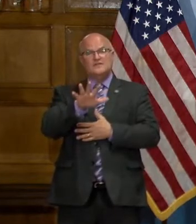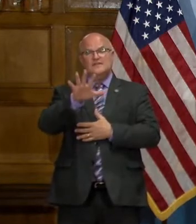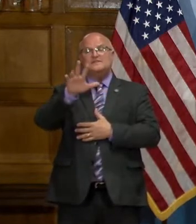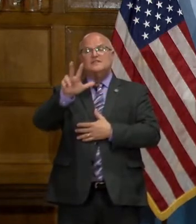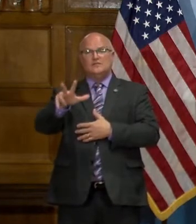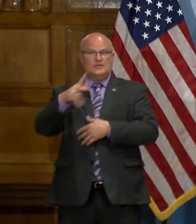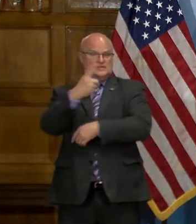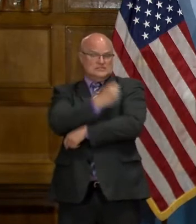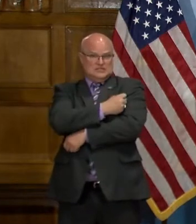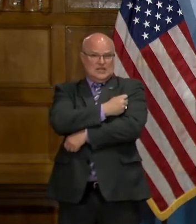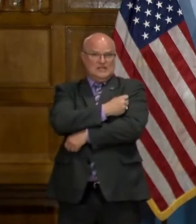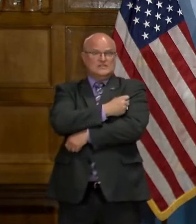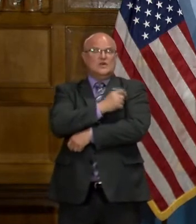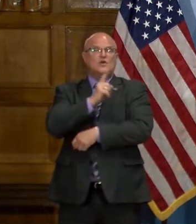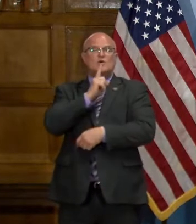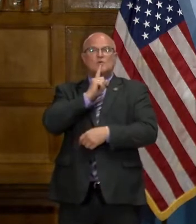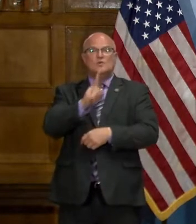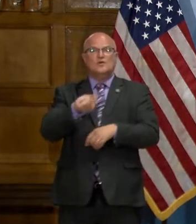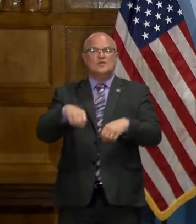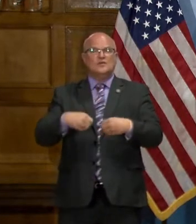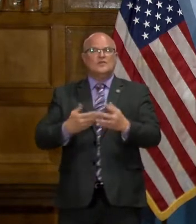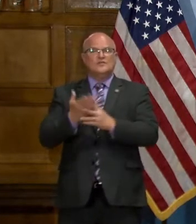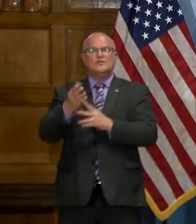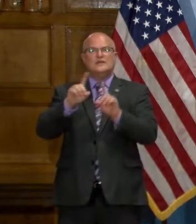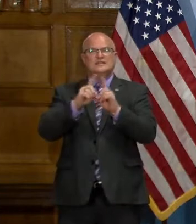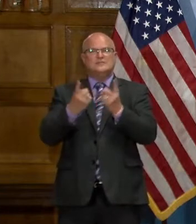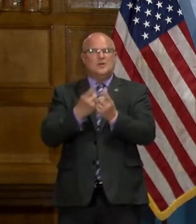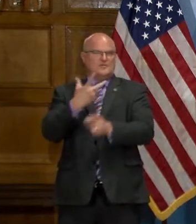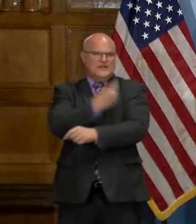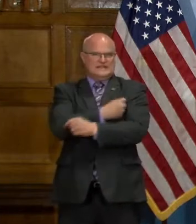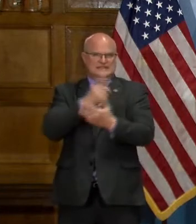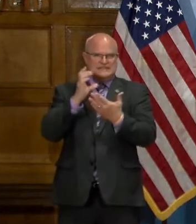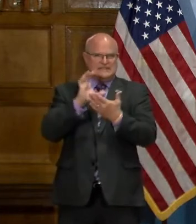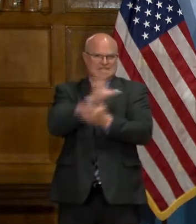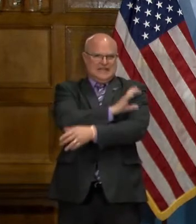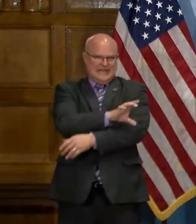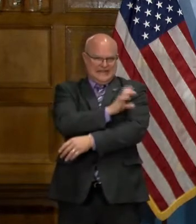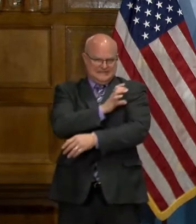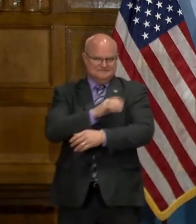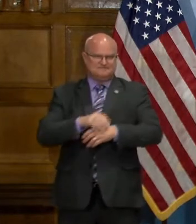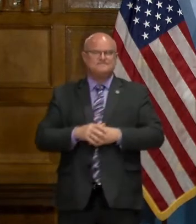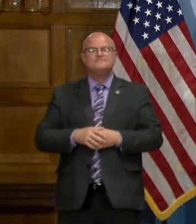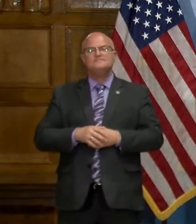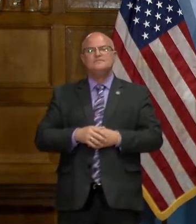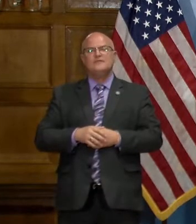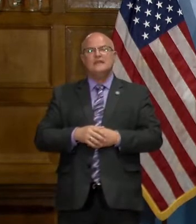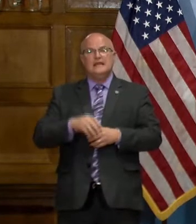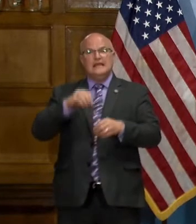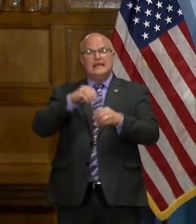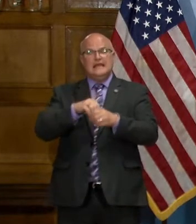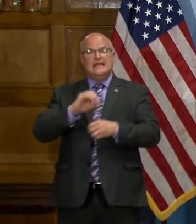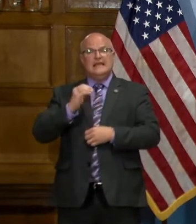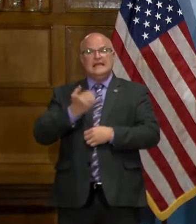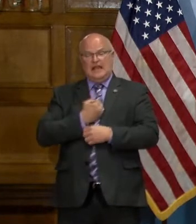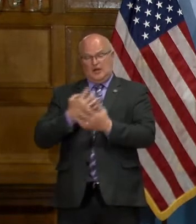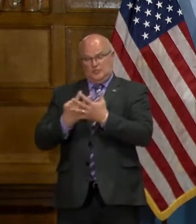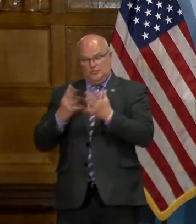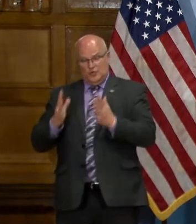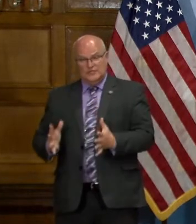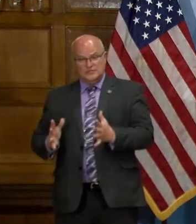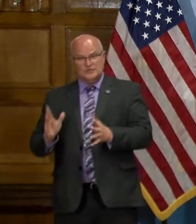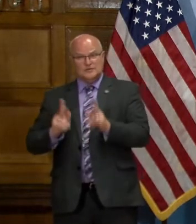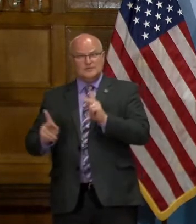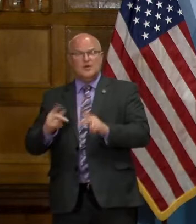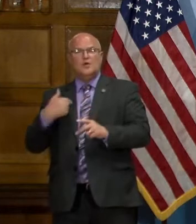2,353 doses were administered through a department vaccination clinic. Within our offender population,